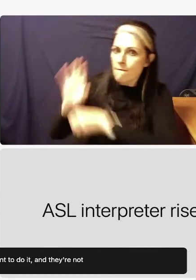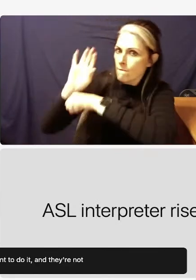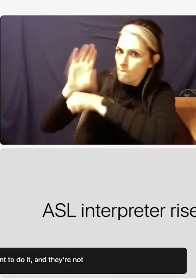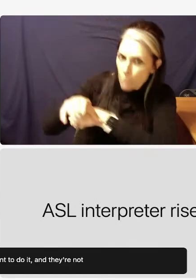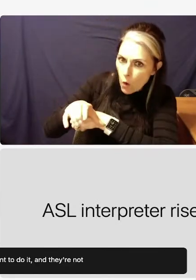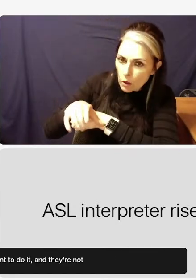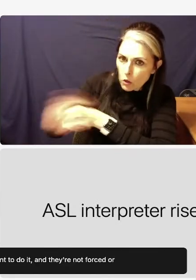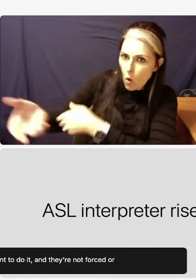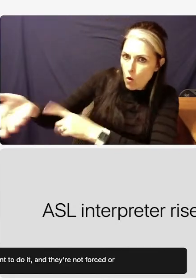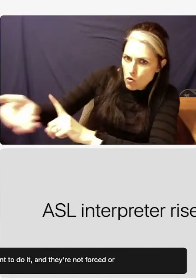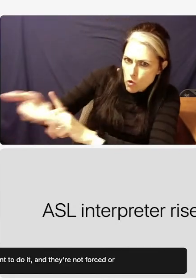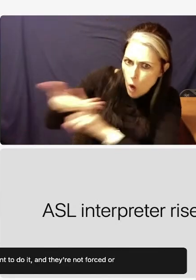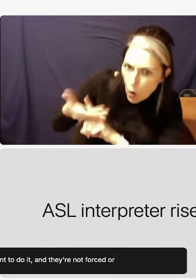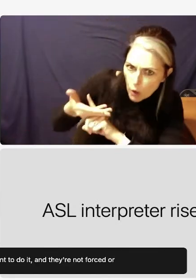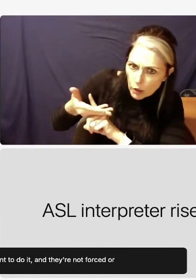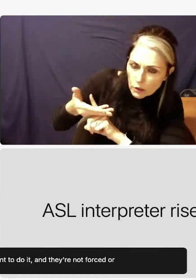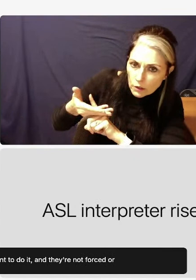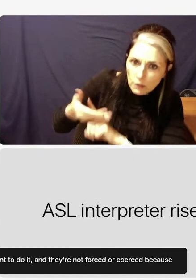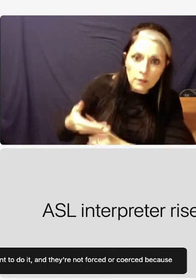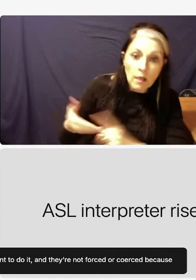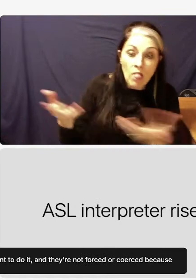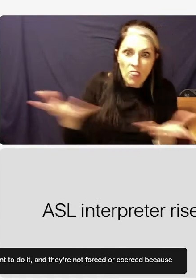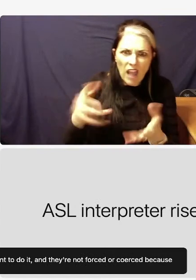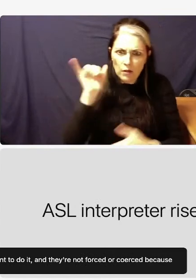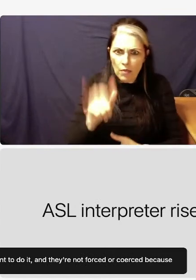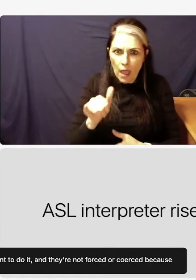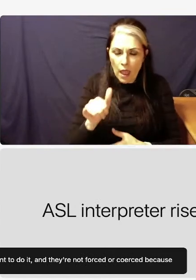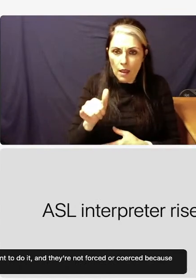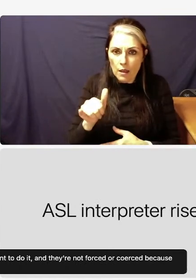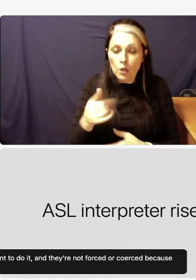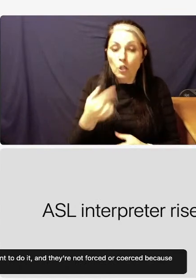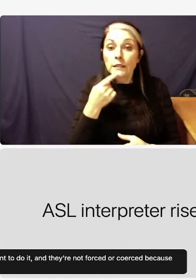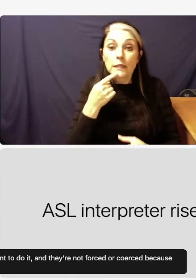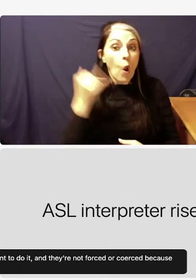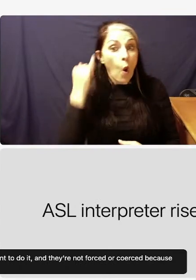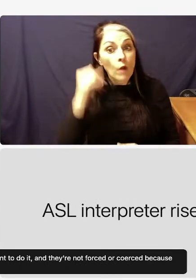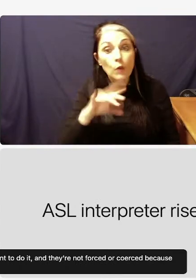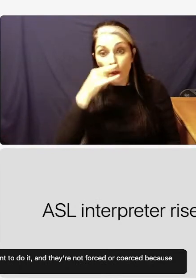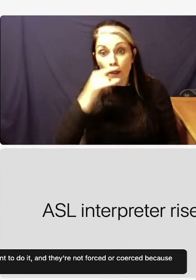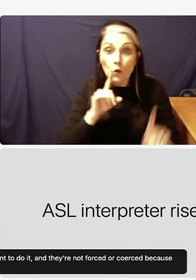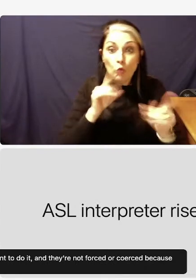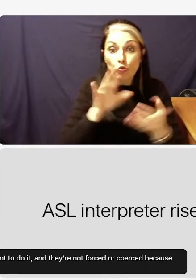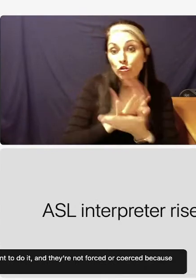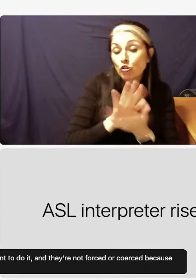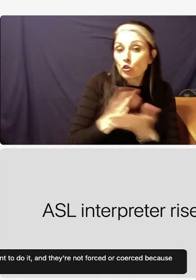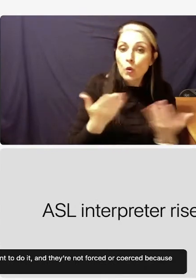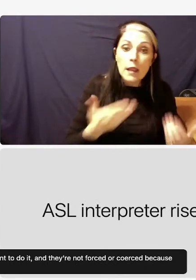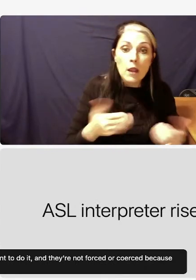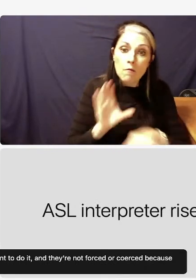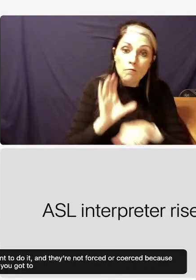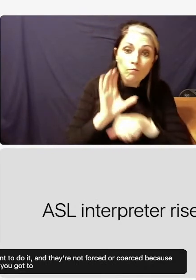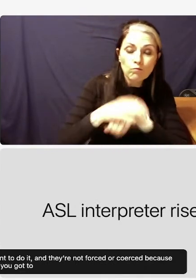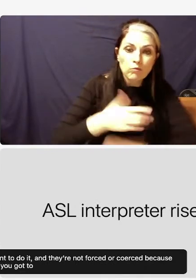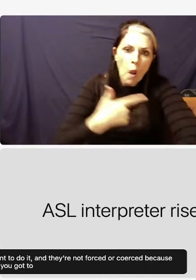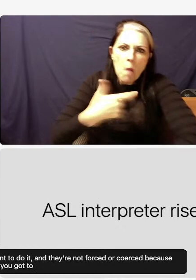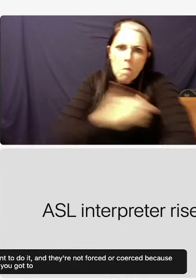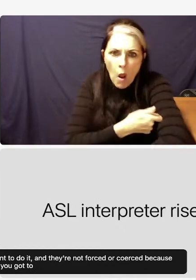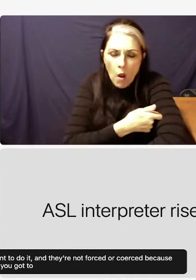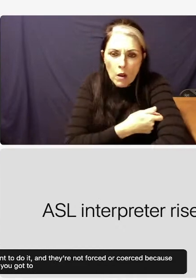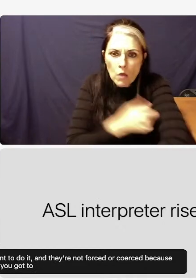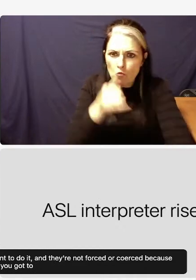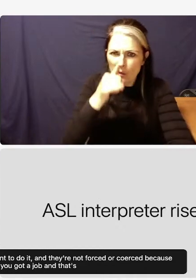coerced because that's what this is you're basically saying if your kid wants to go to school here you got to jab them and that's